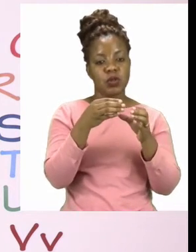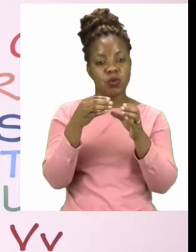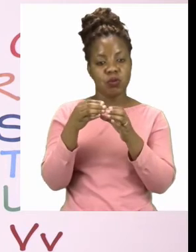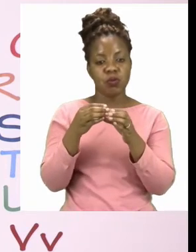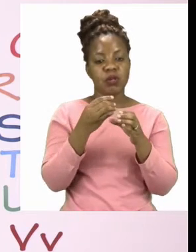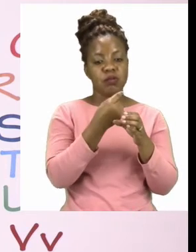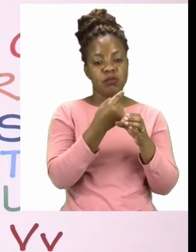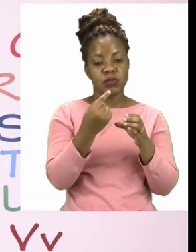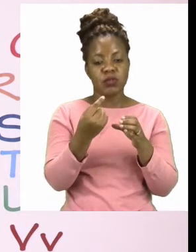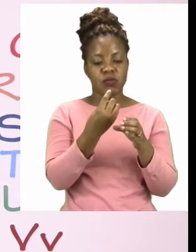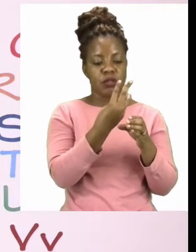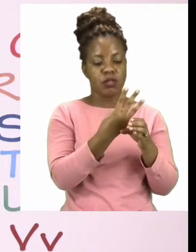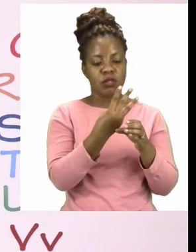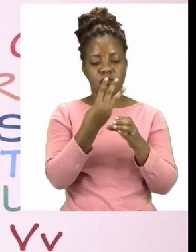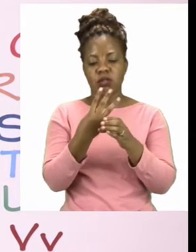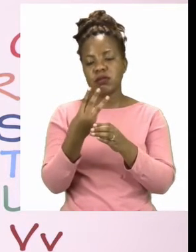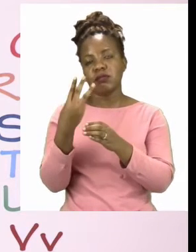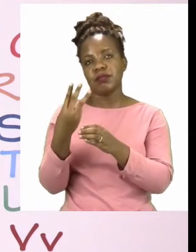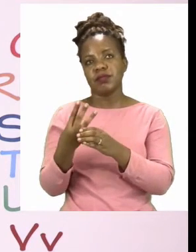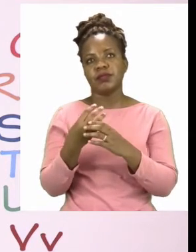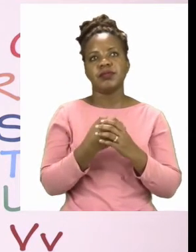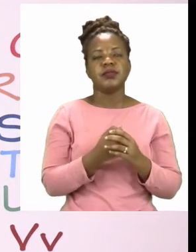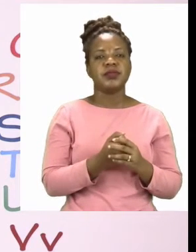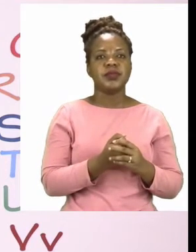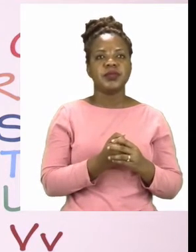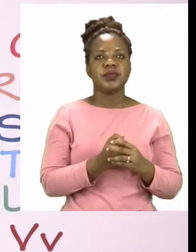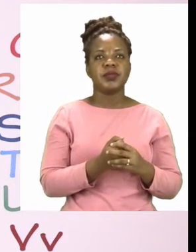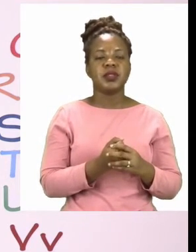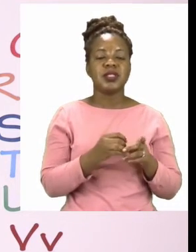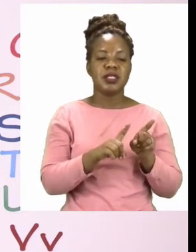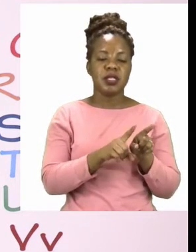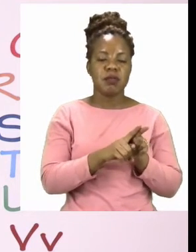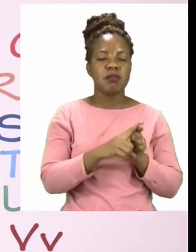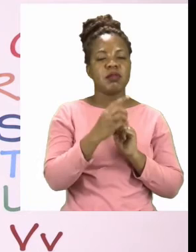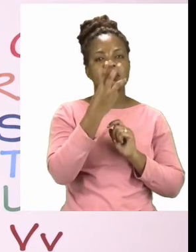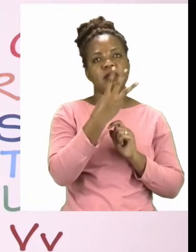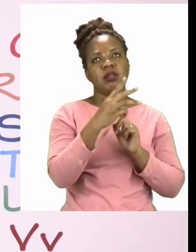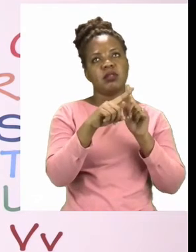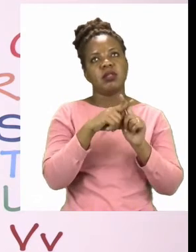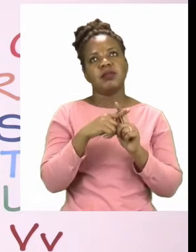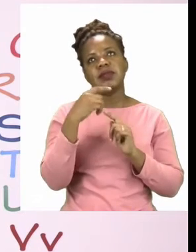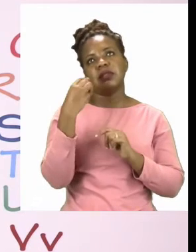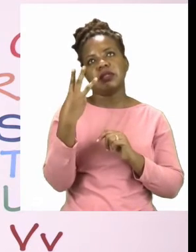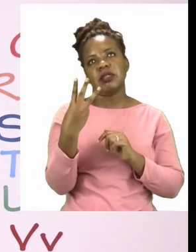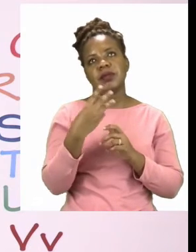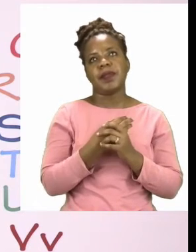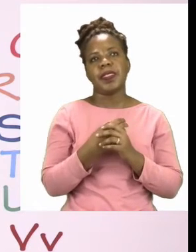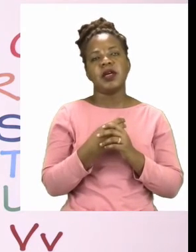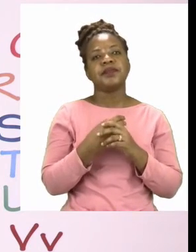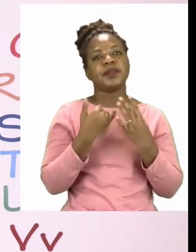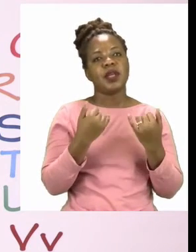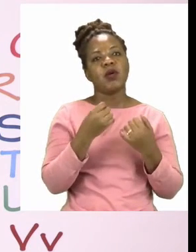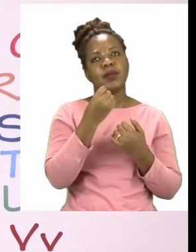is the same as saying 3 times 3. So in order for me to get my answer, I need to count all my